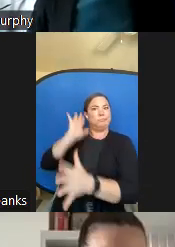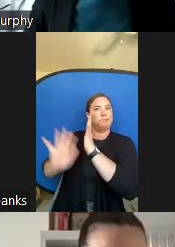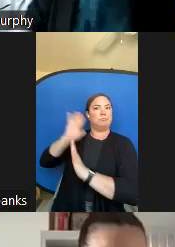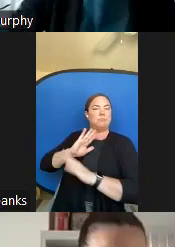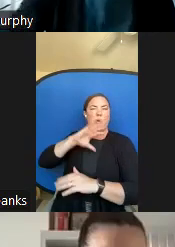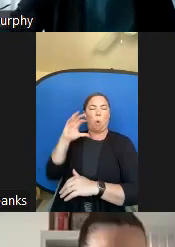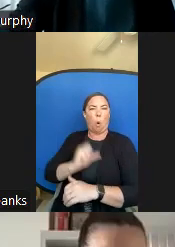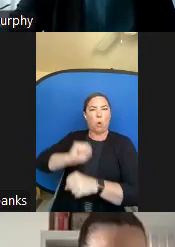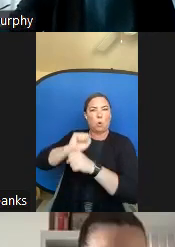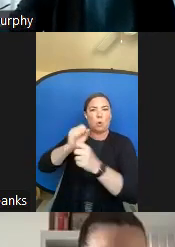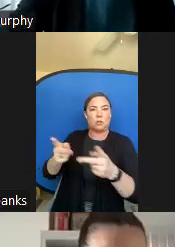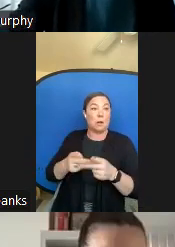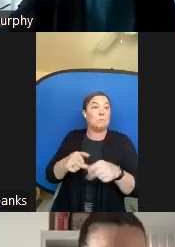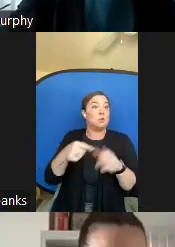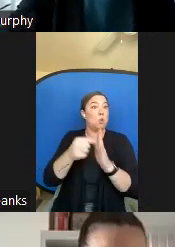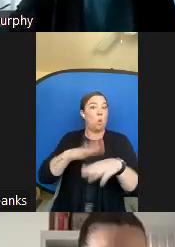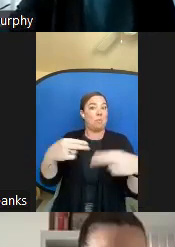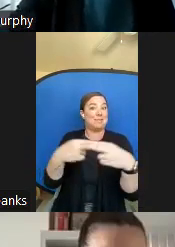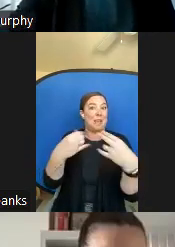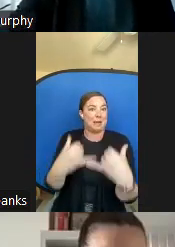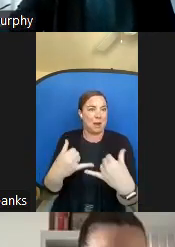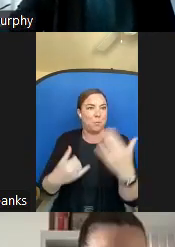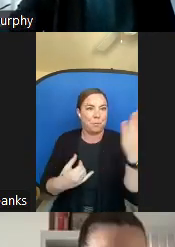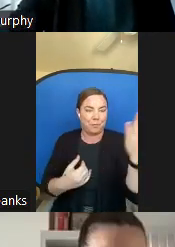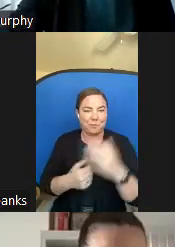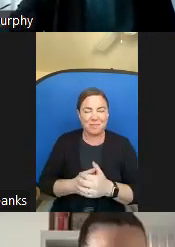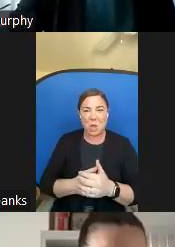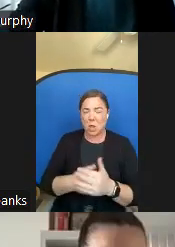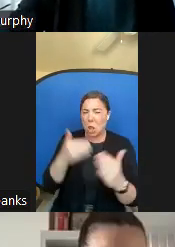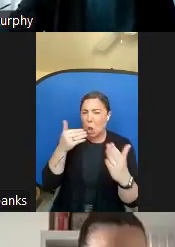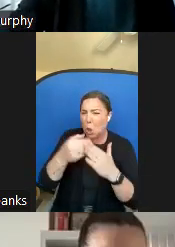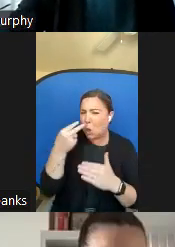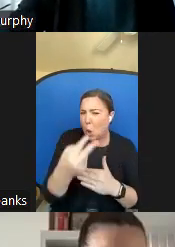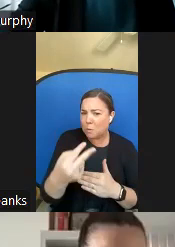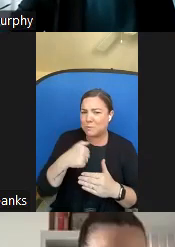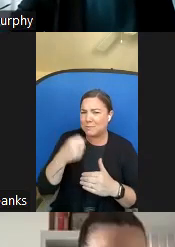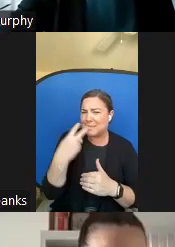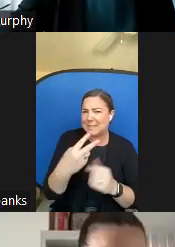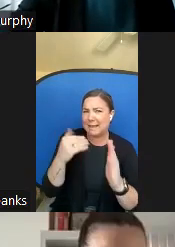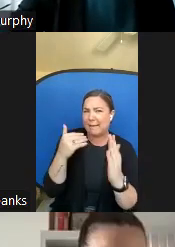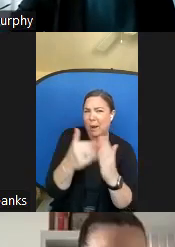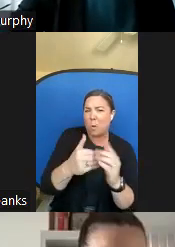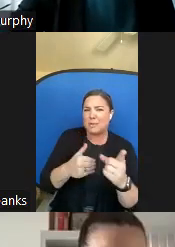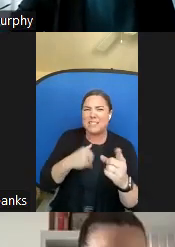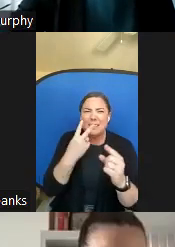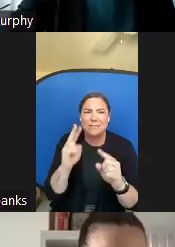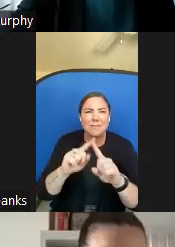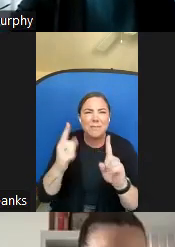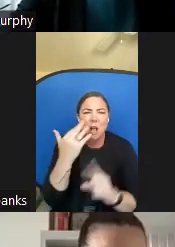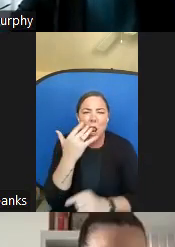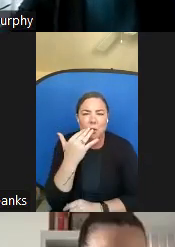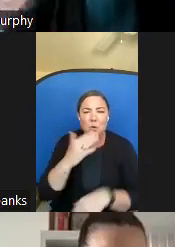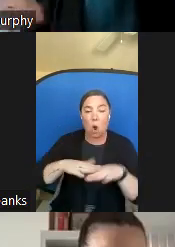from Sagalasus. So if you look very closely, you can just make out kind of a different coloration here on the